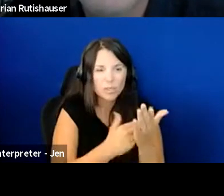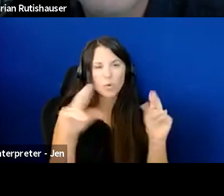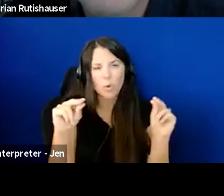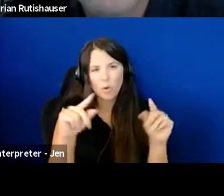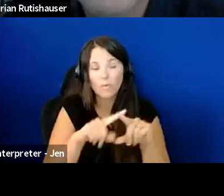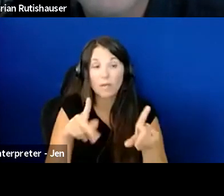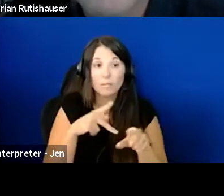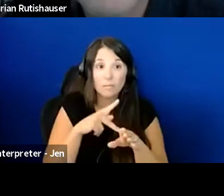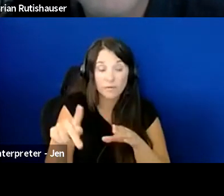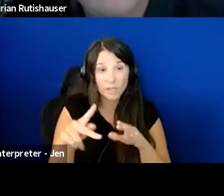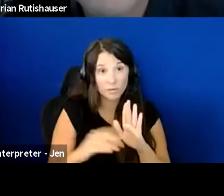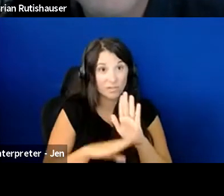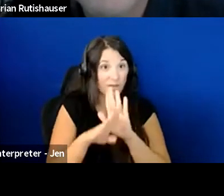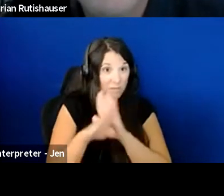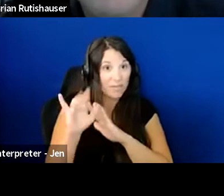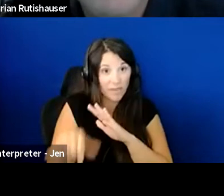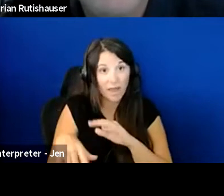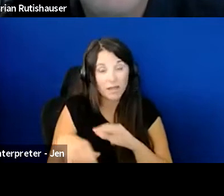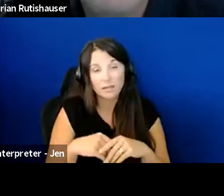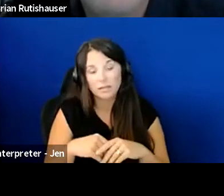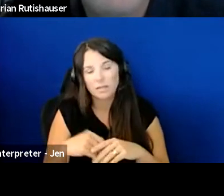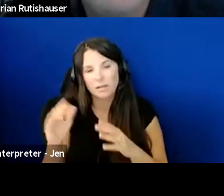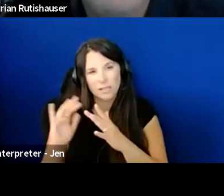were online. So I had a little bit of